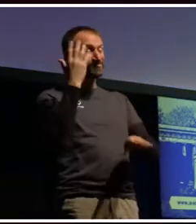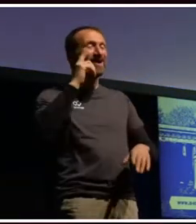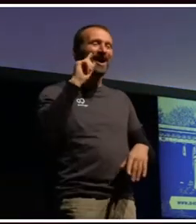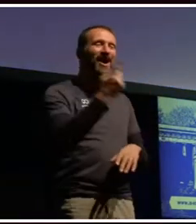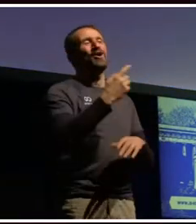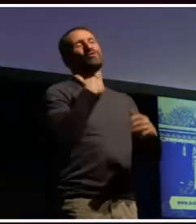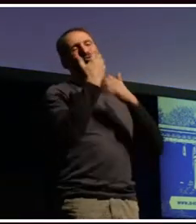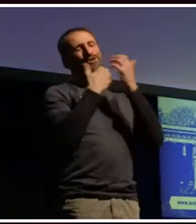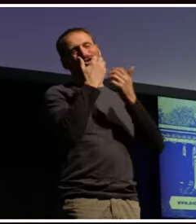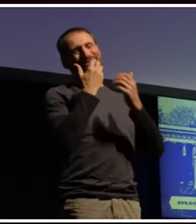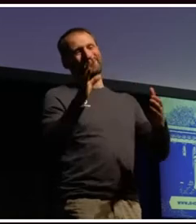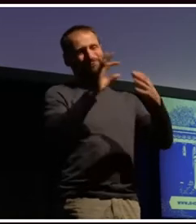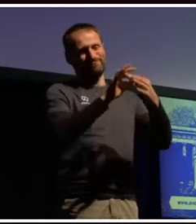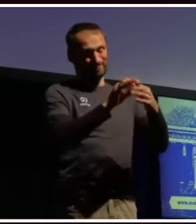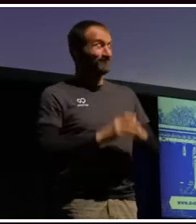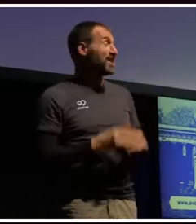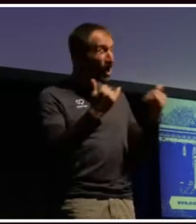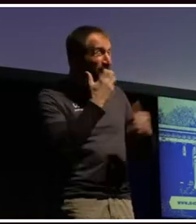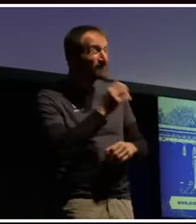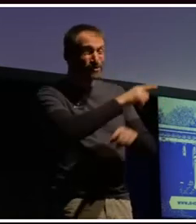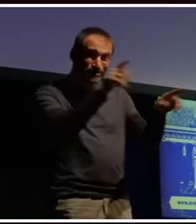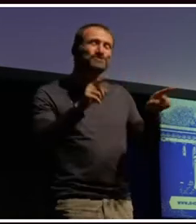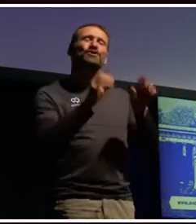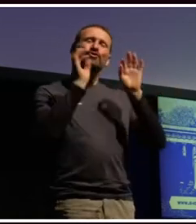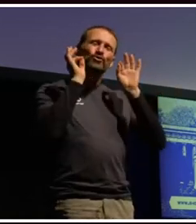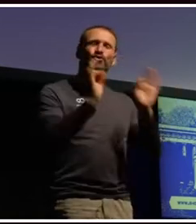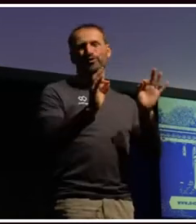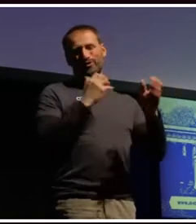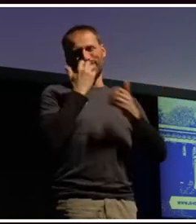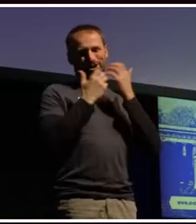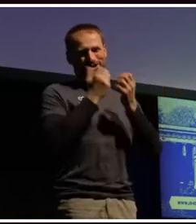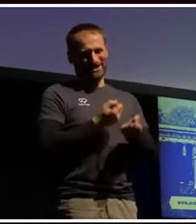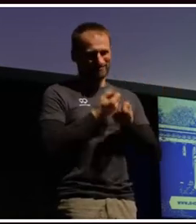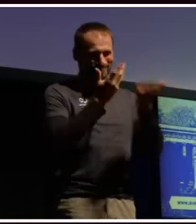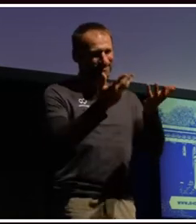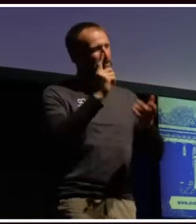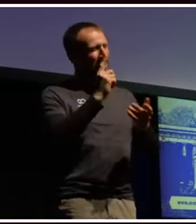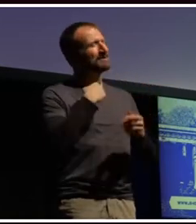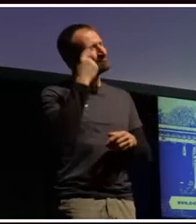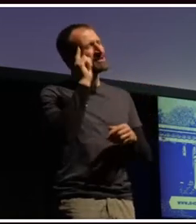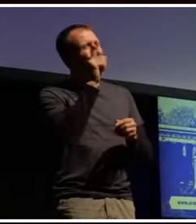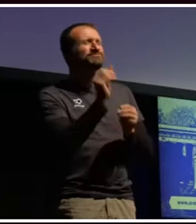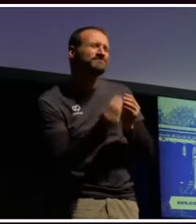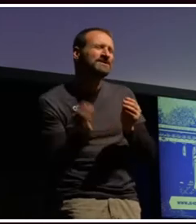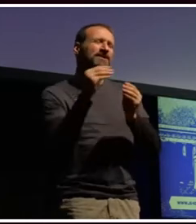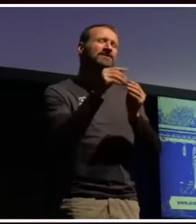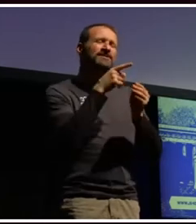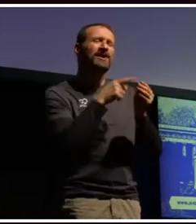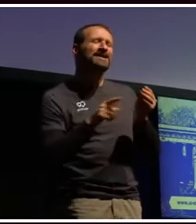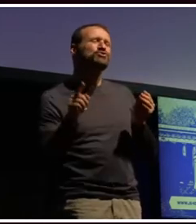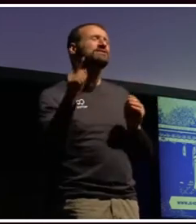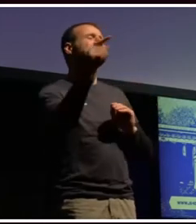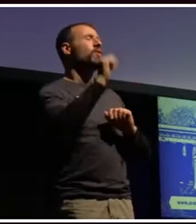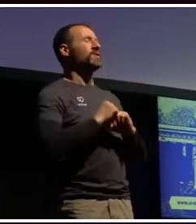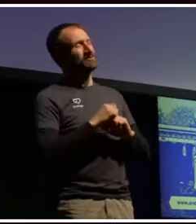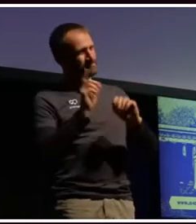Today, I want to tell you a good story, but I thought, I should go an extra mile here. I'm not just going to tell you a story, I'm going to